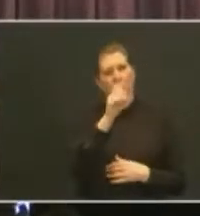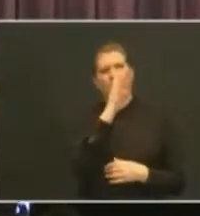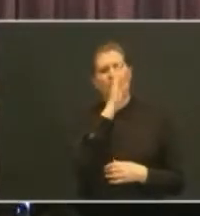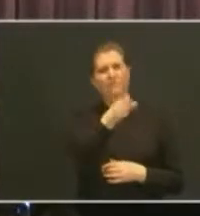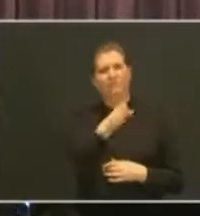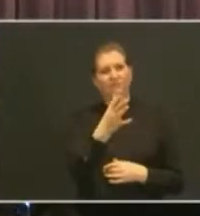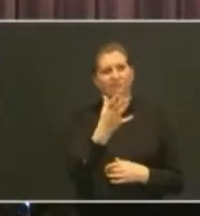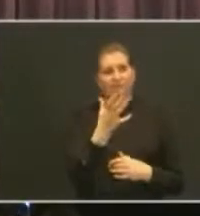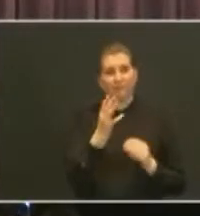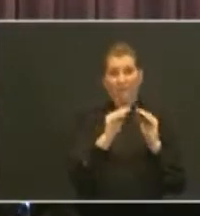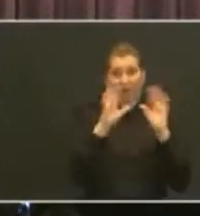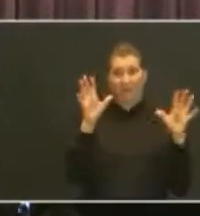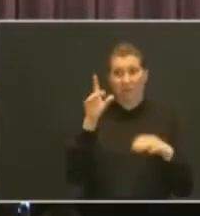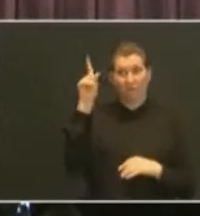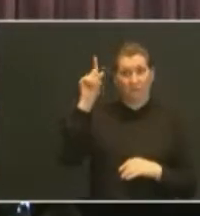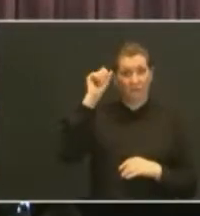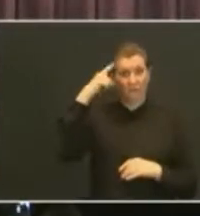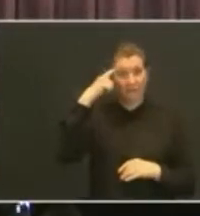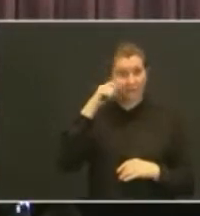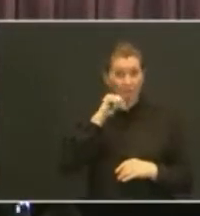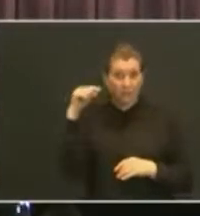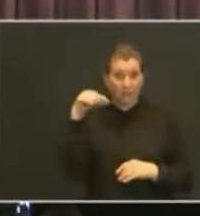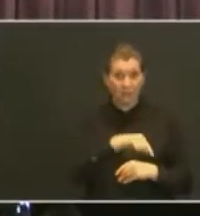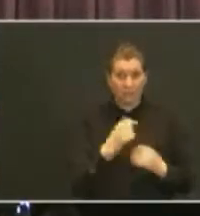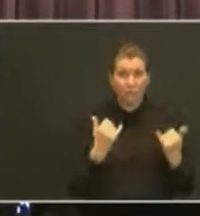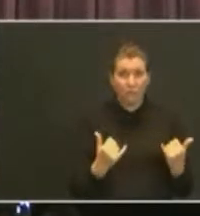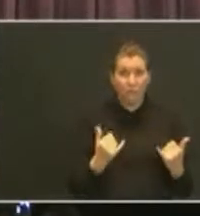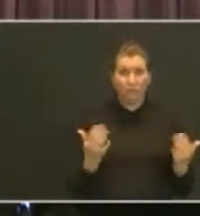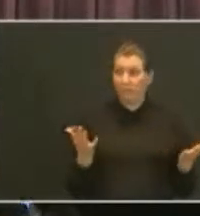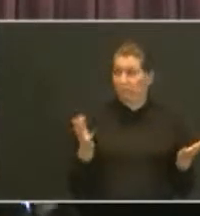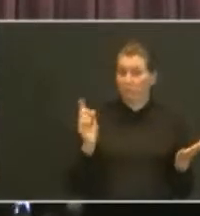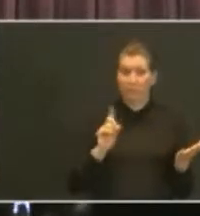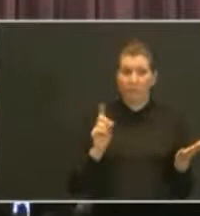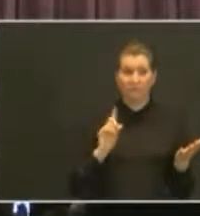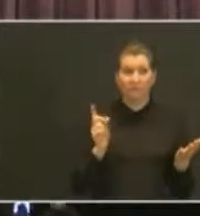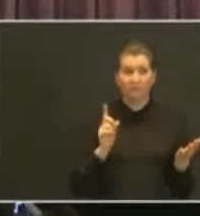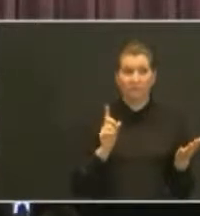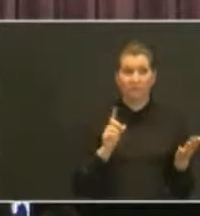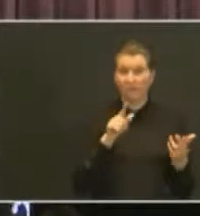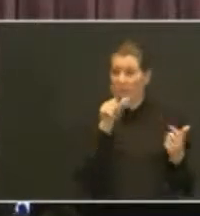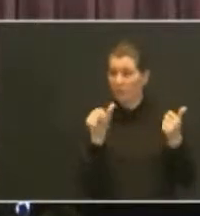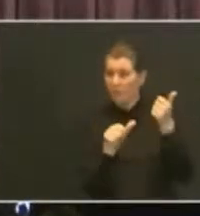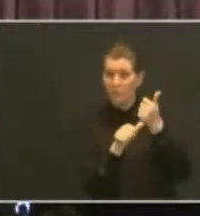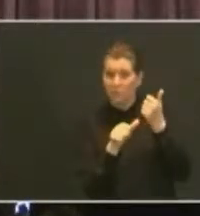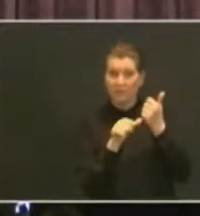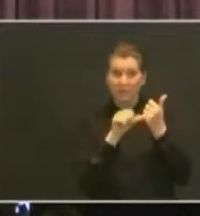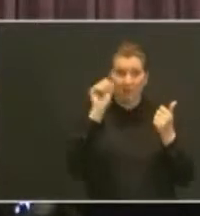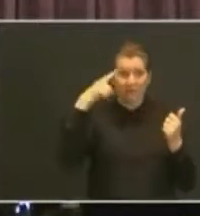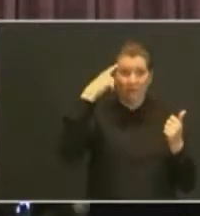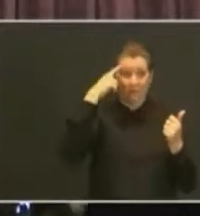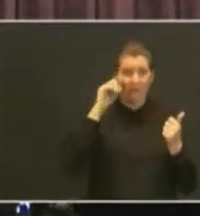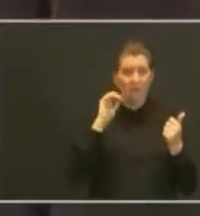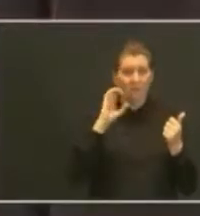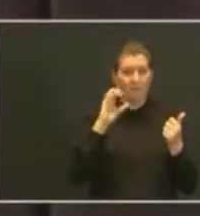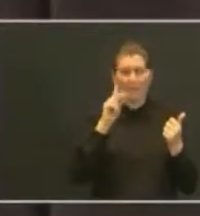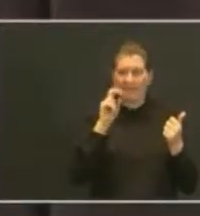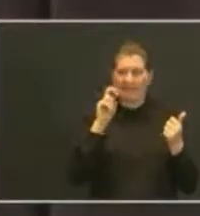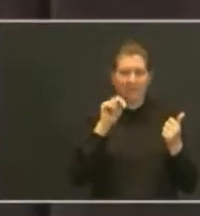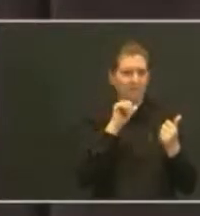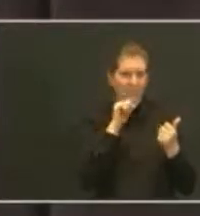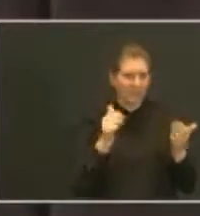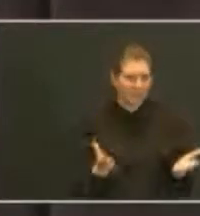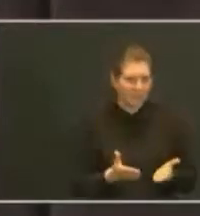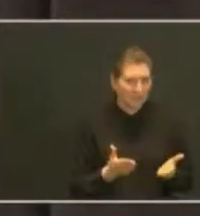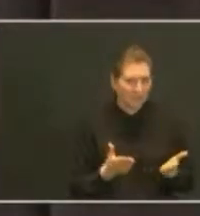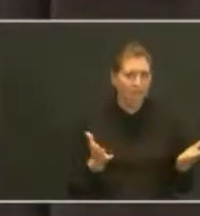Governor Raimondo didn't want to take the time to come today, and Lieutenant Governor in waiting, McKee, isn't here either. I can share certainly from